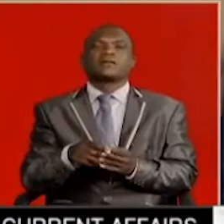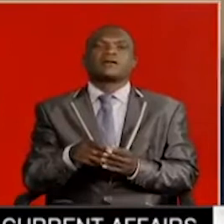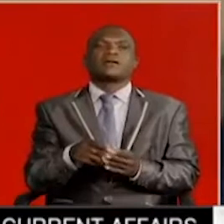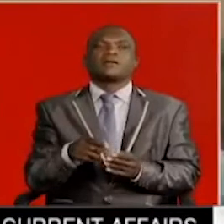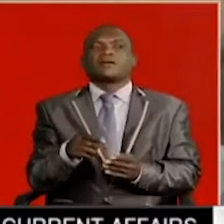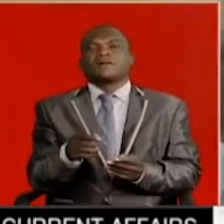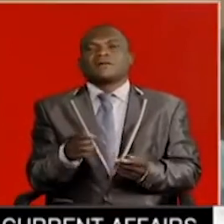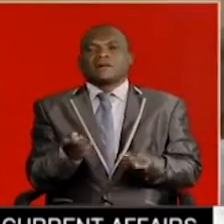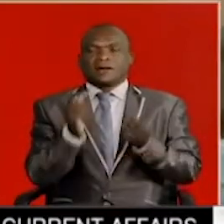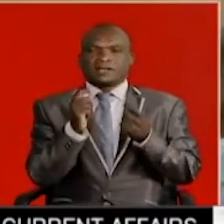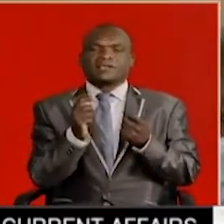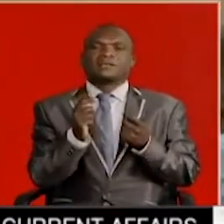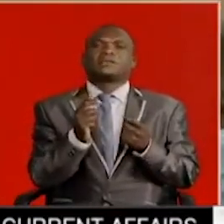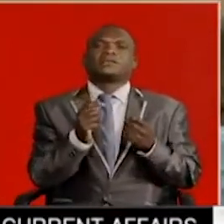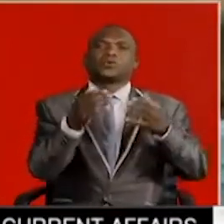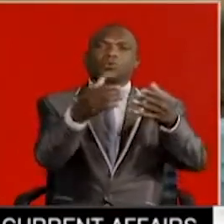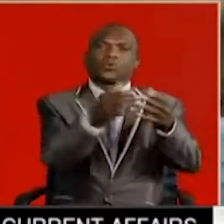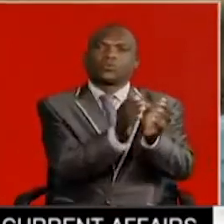Target groups for vaccinations,